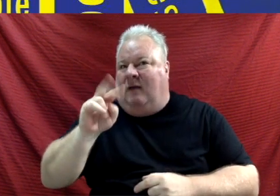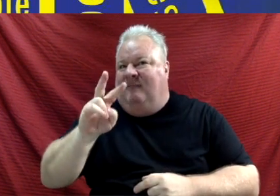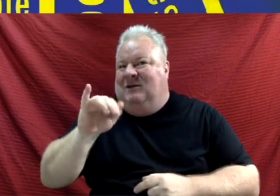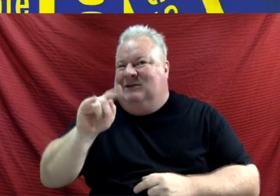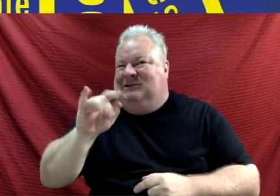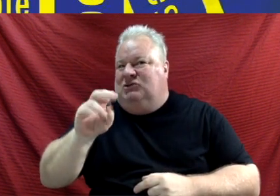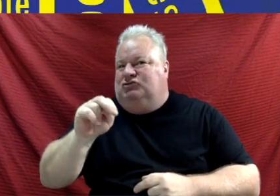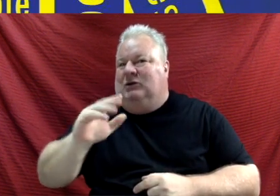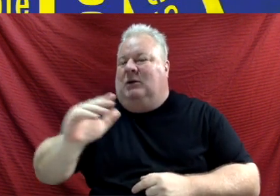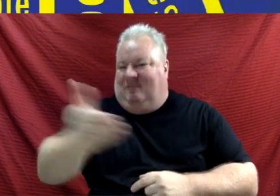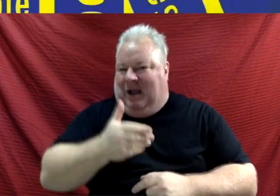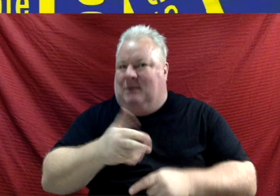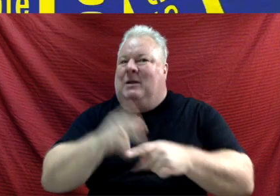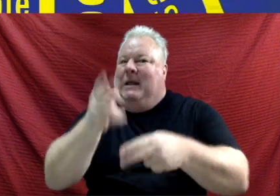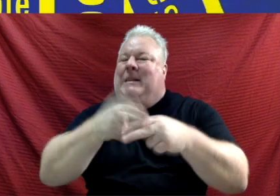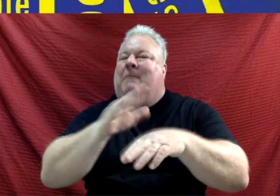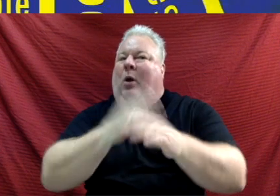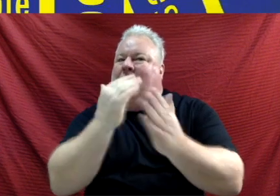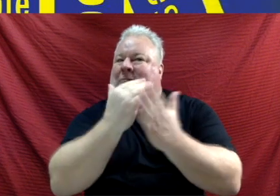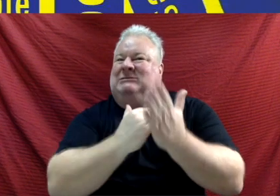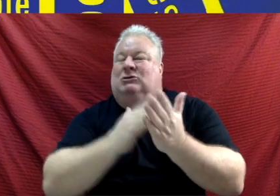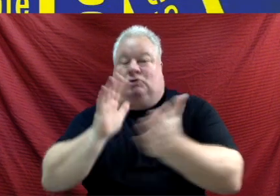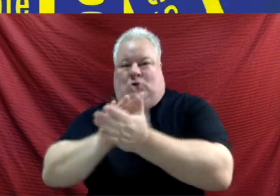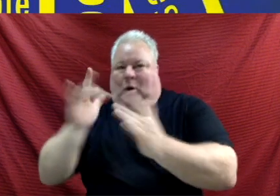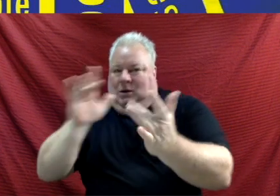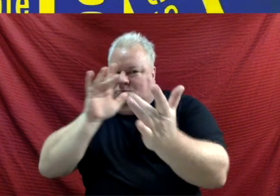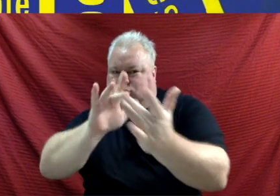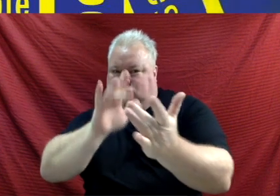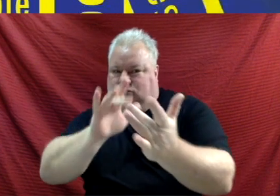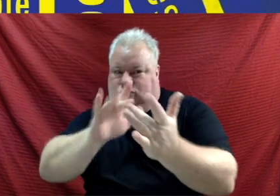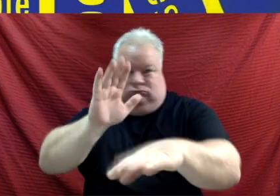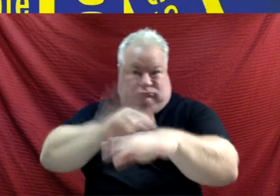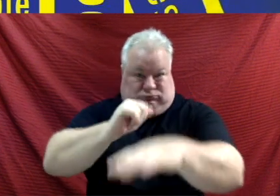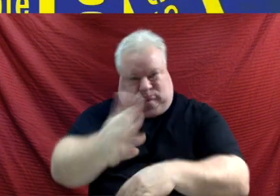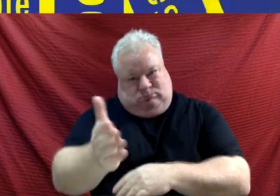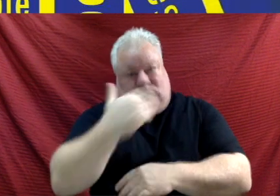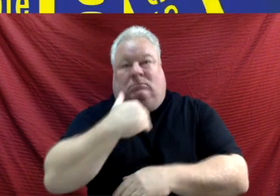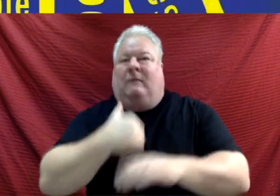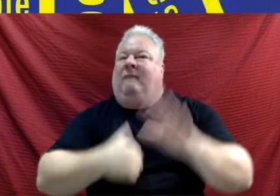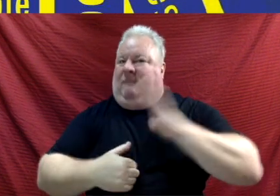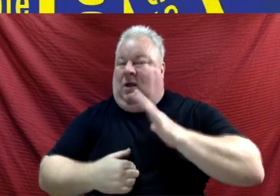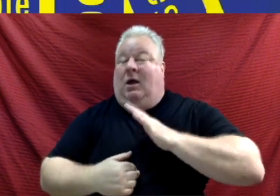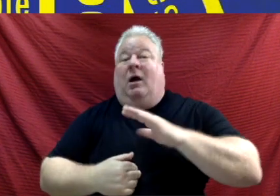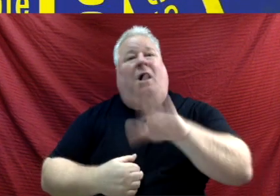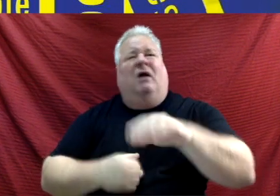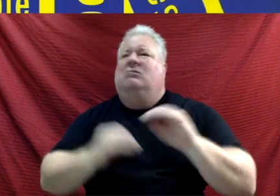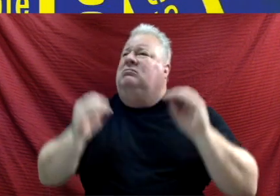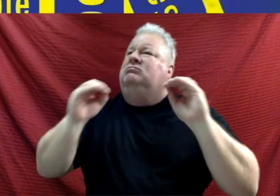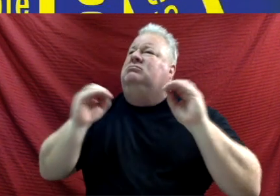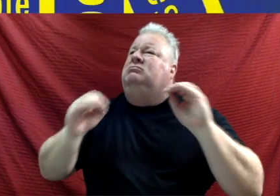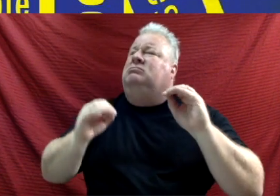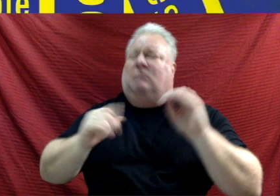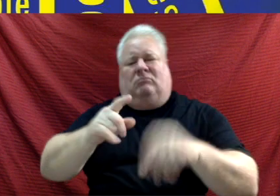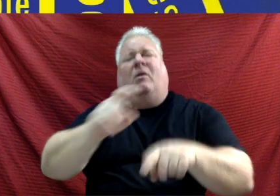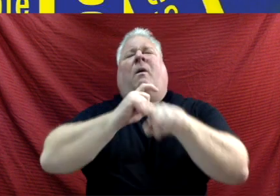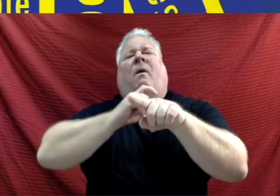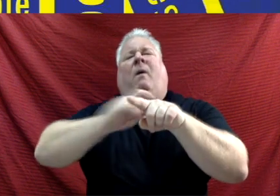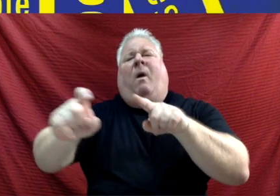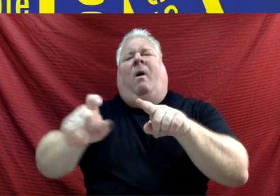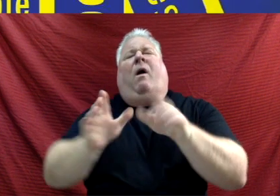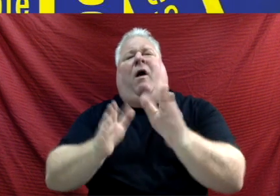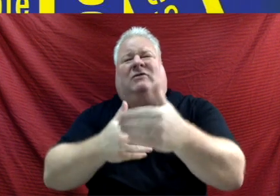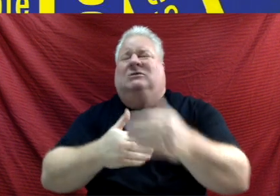your Chromebook. If you don't have a Chromebook, but you need a Chromebook, give the front office a